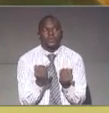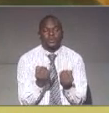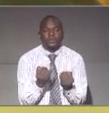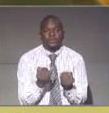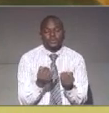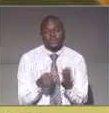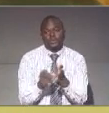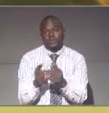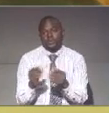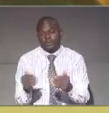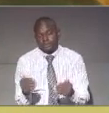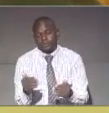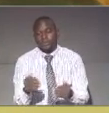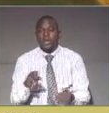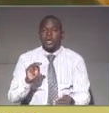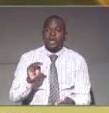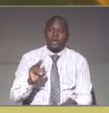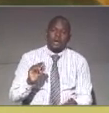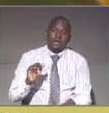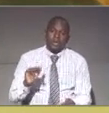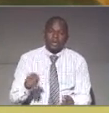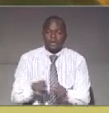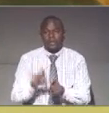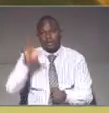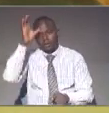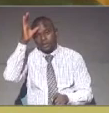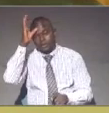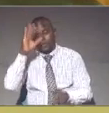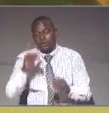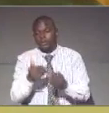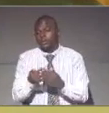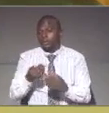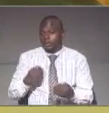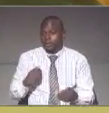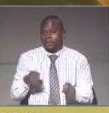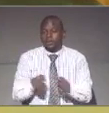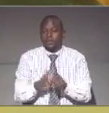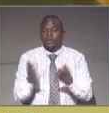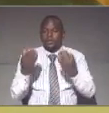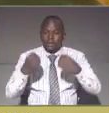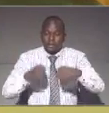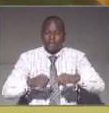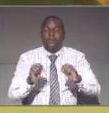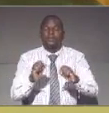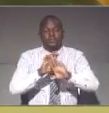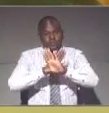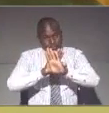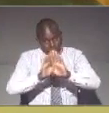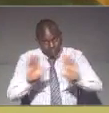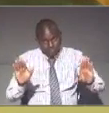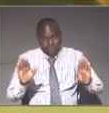different ideas, and the different concepts that we've used before, and be able to clearly